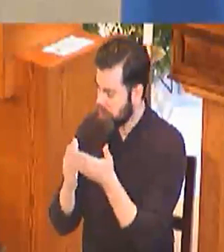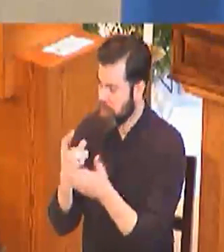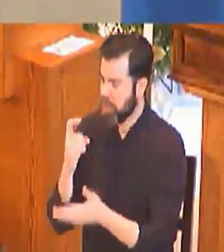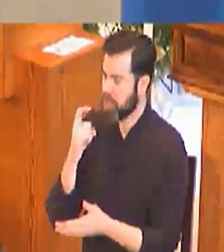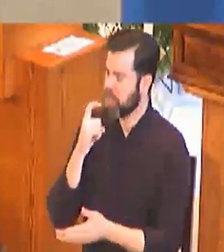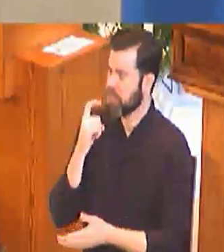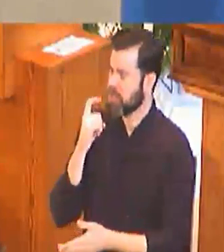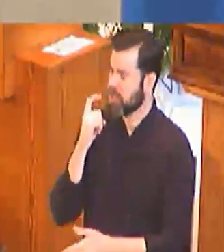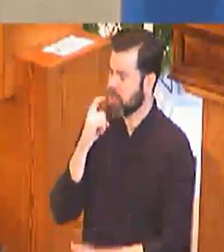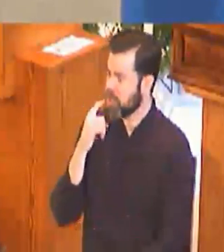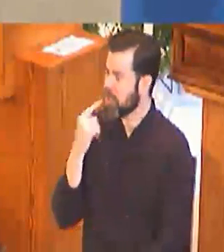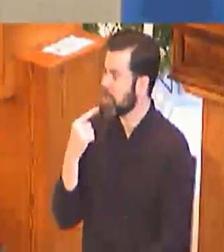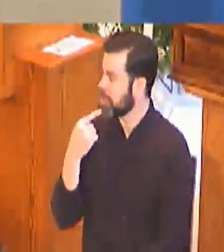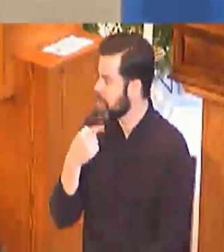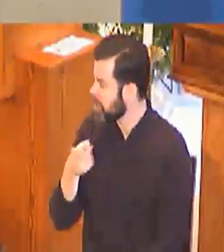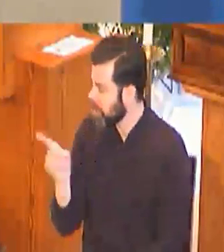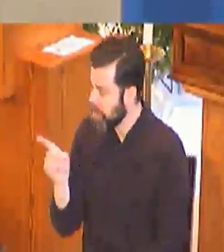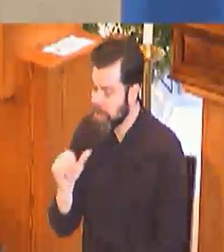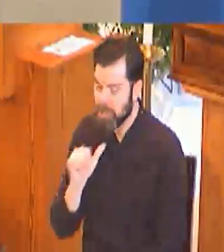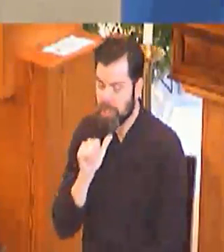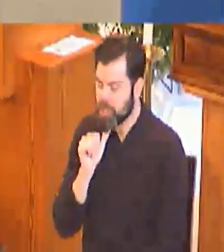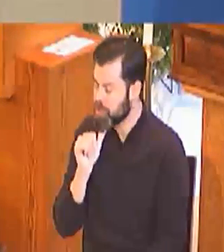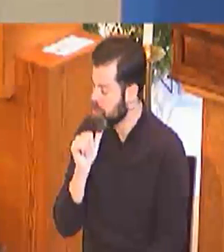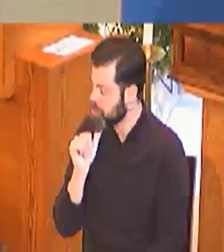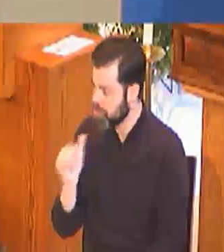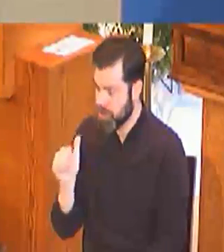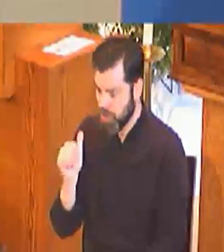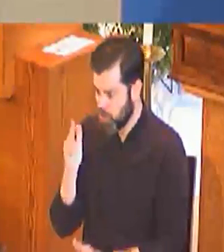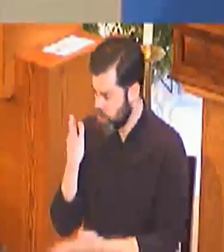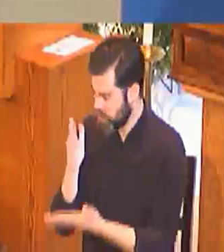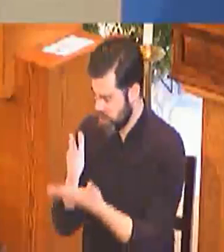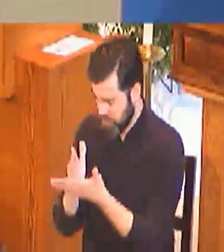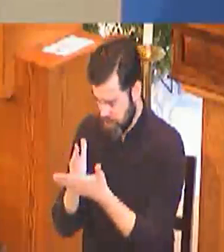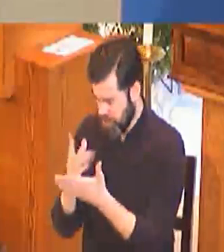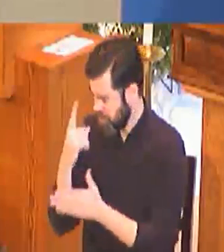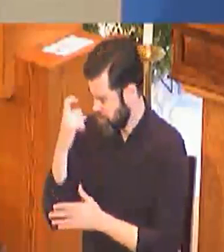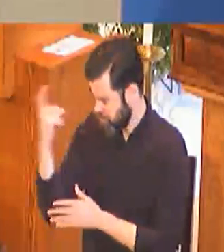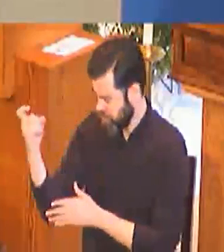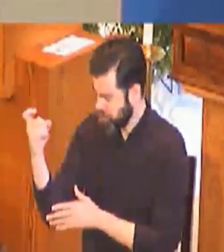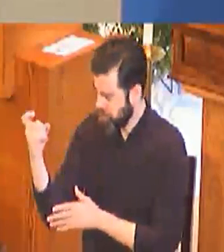Do not ever quit dreaming.